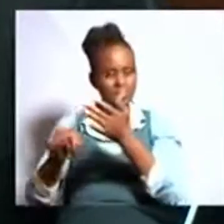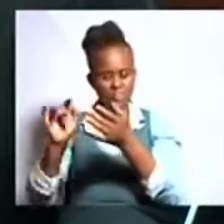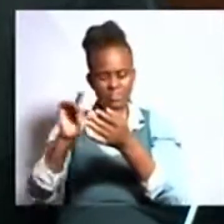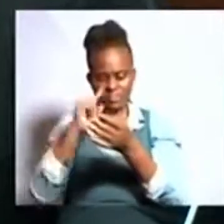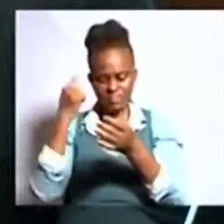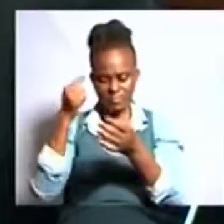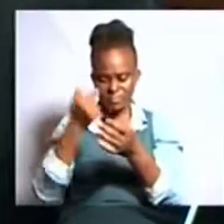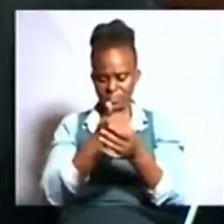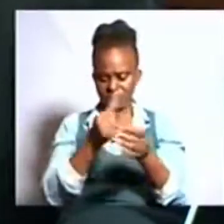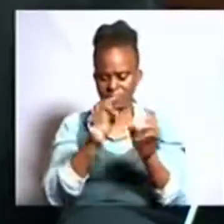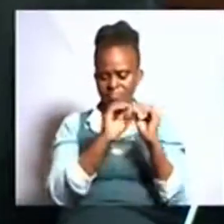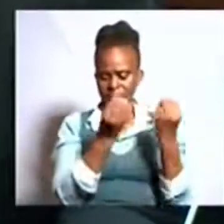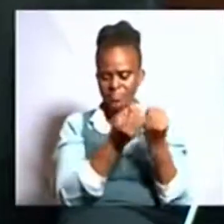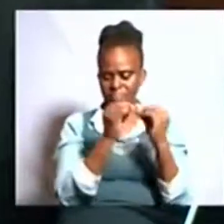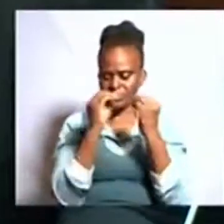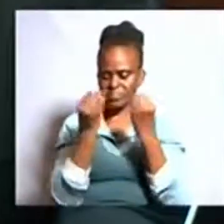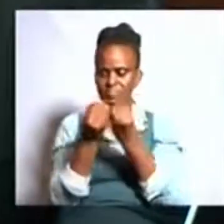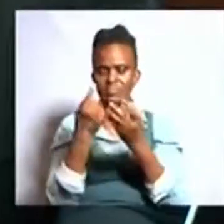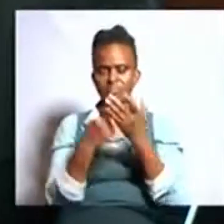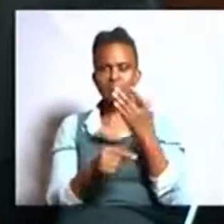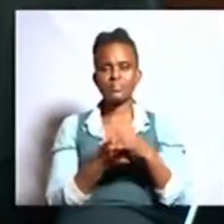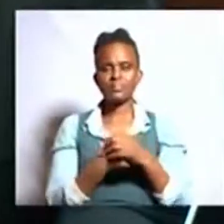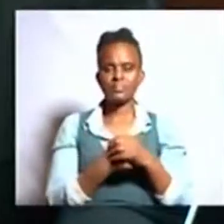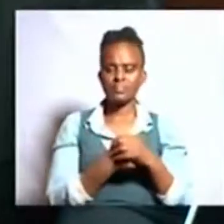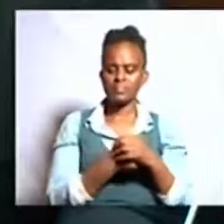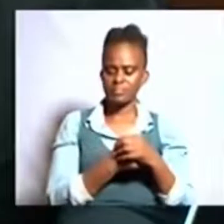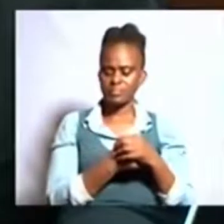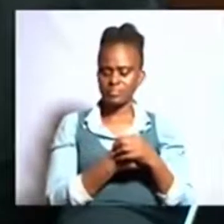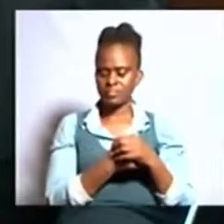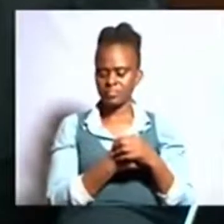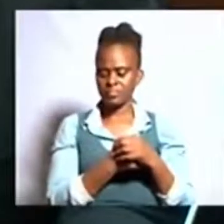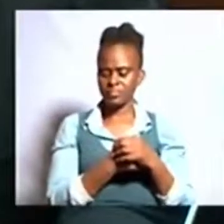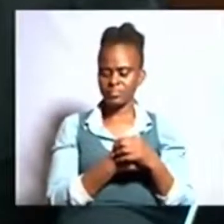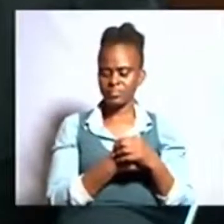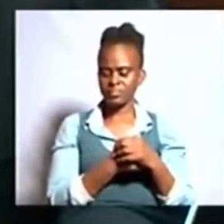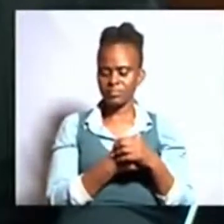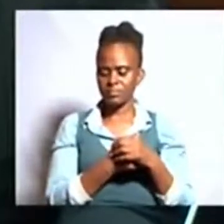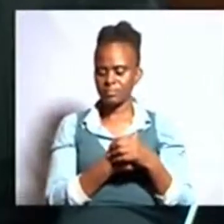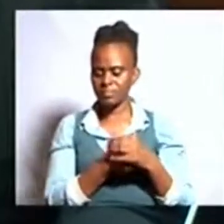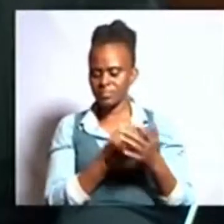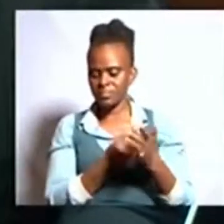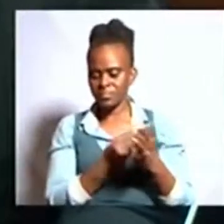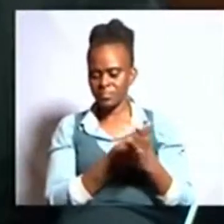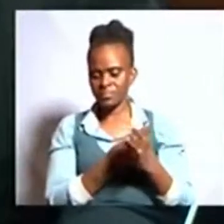those organizations that you are referring to. Why were the monies not spent?